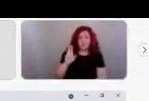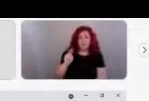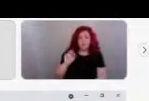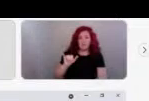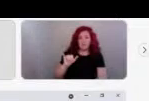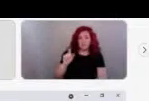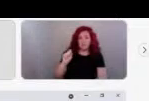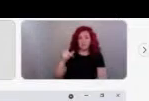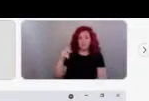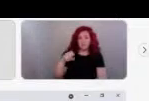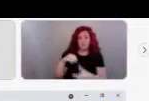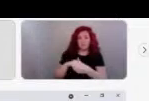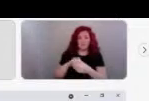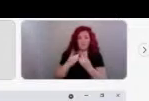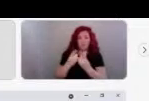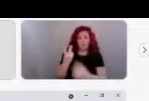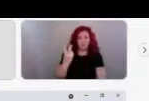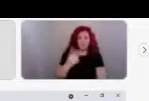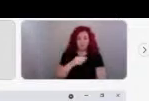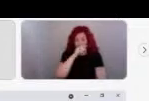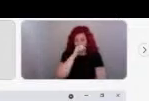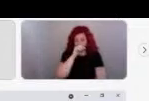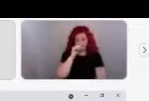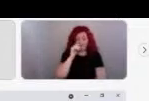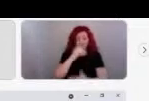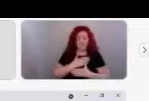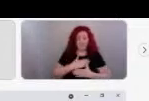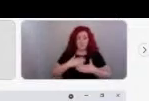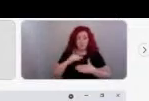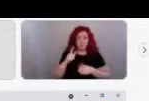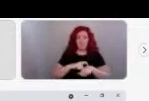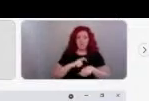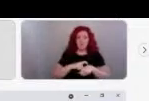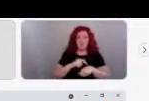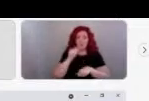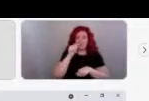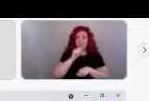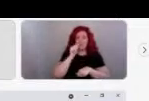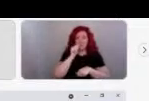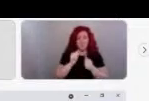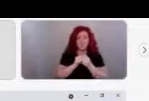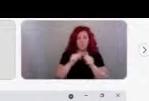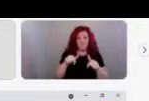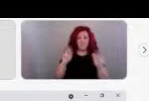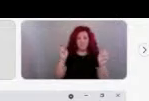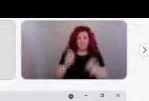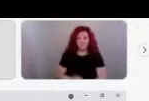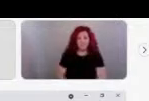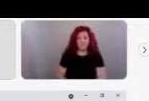2. um really appreciate your uh time and patience with this